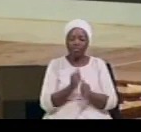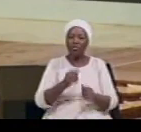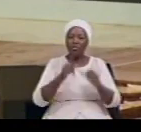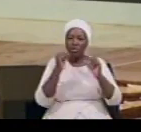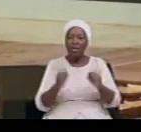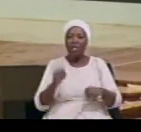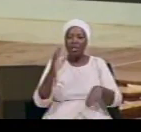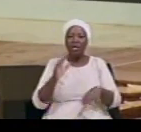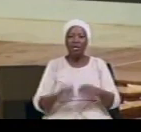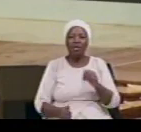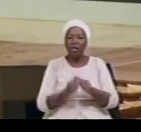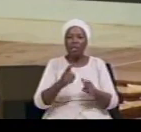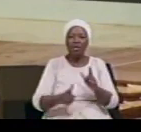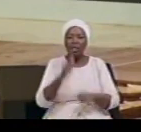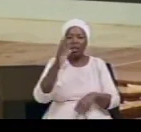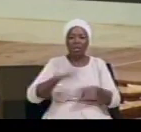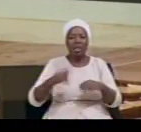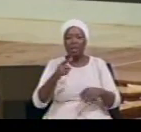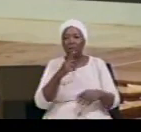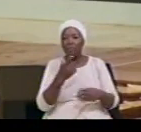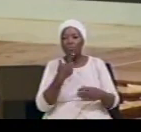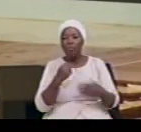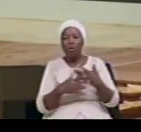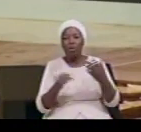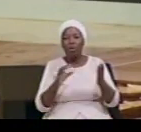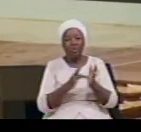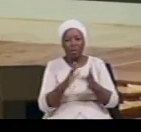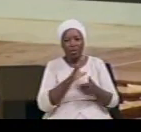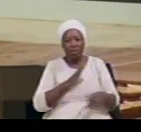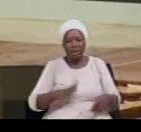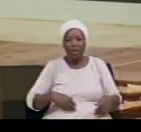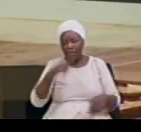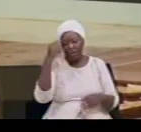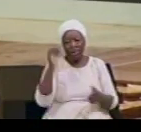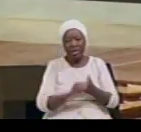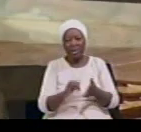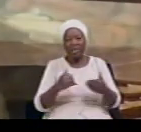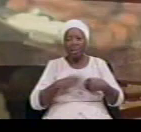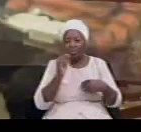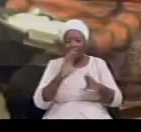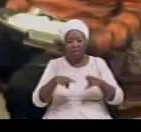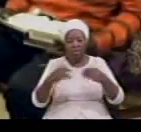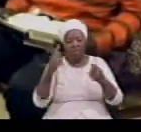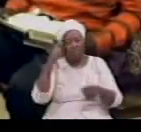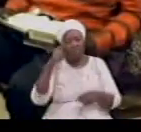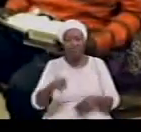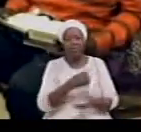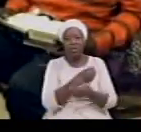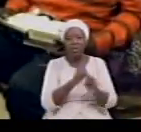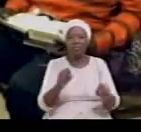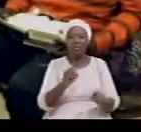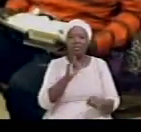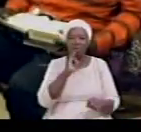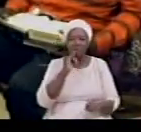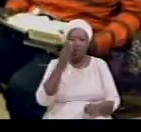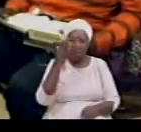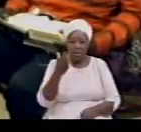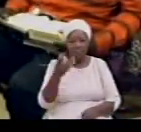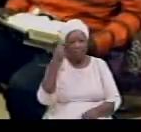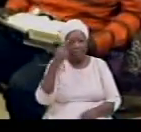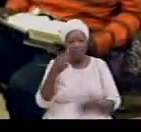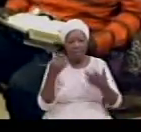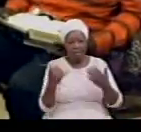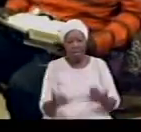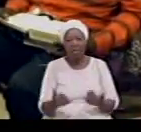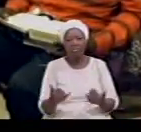of Jesus. The blood of Jesus has been shed for you. Salvation is already available.